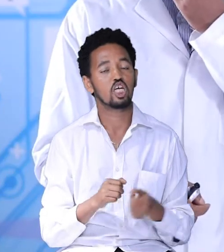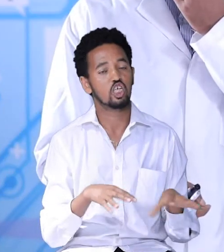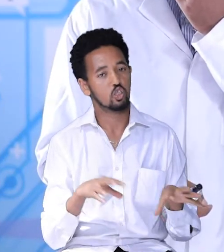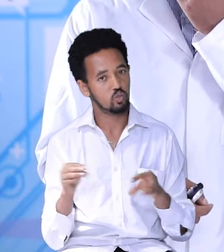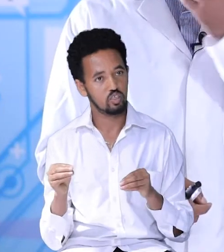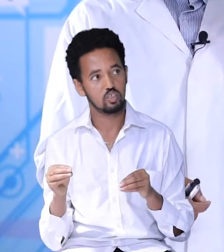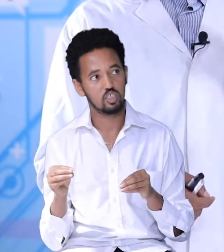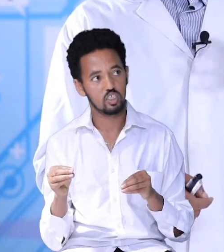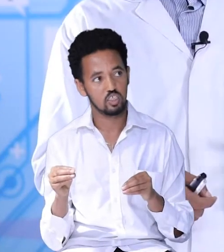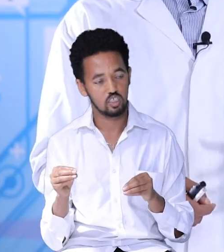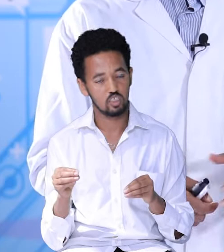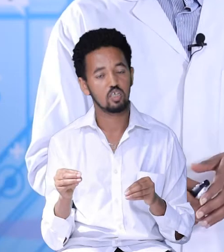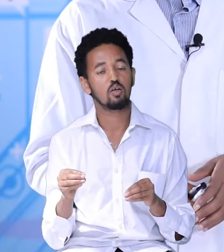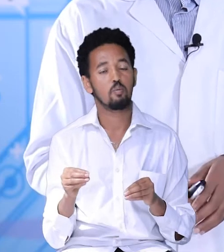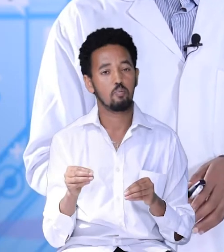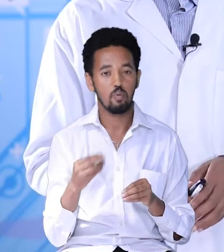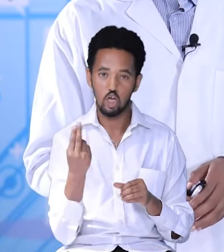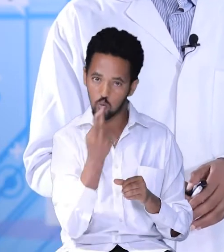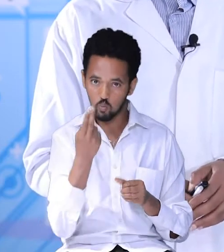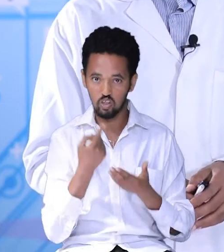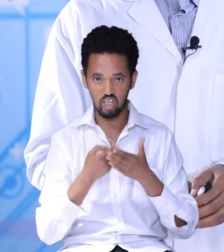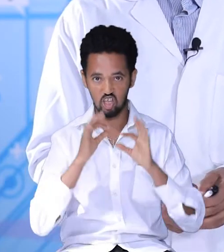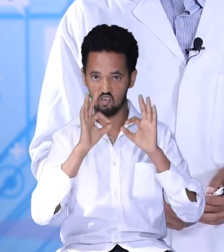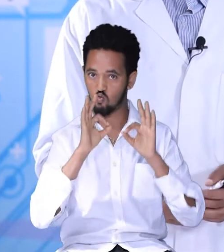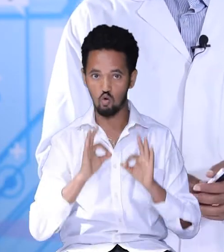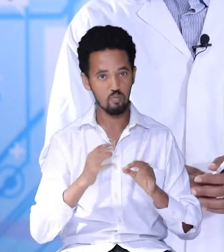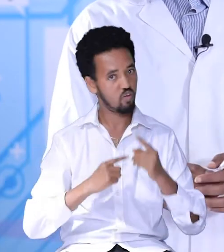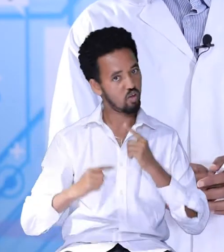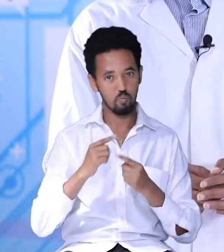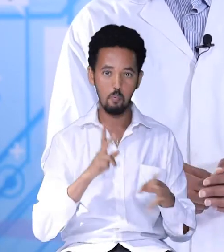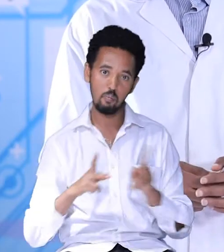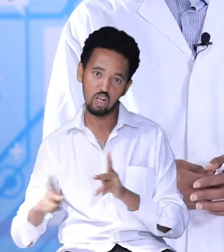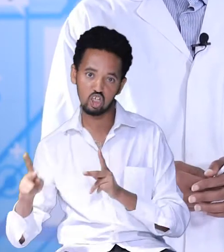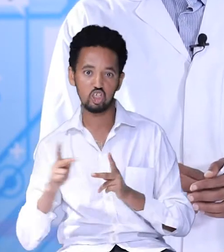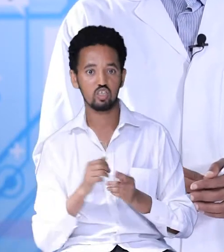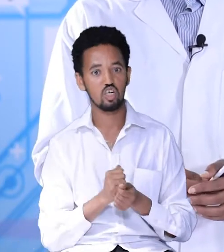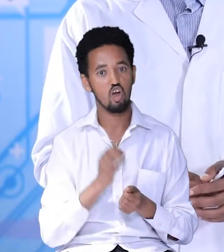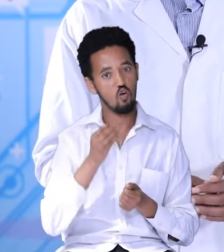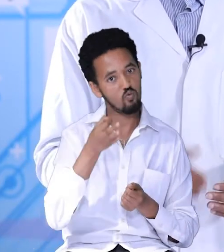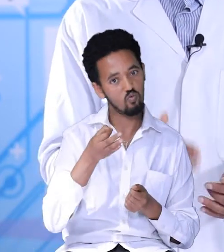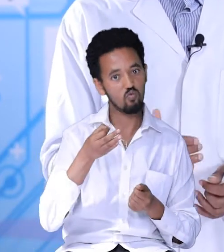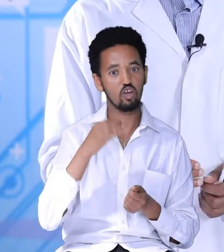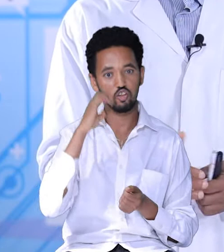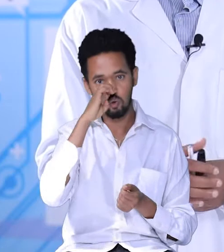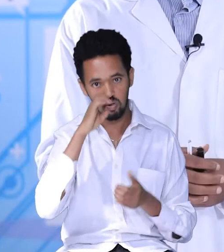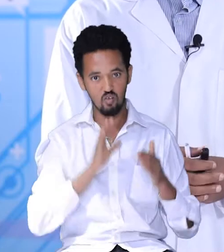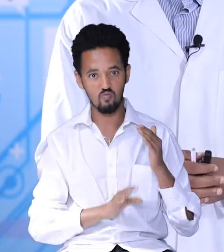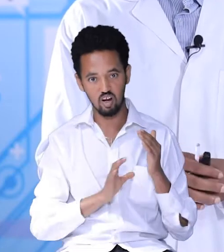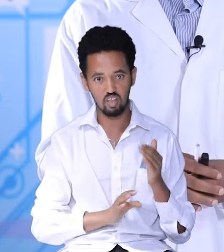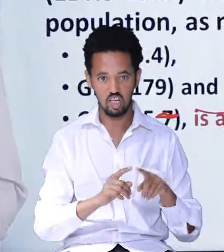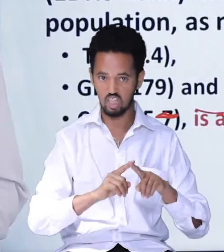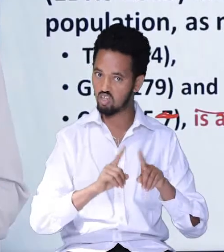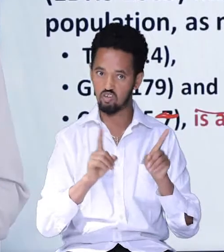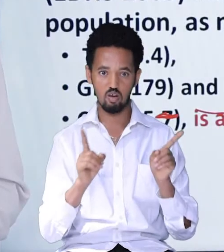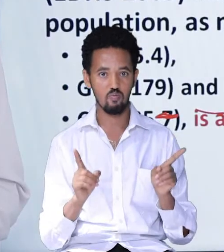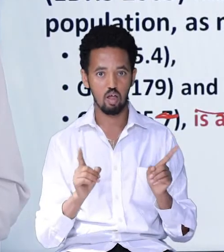Students, by using this formula, we can talk about populations of Ethiopia's fertility